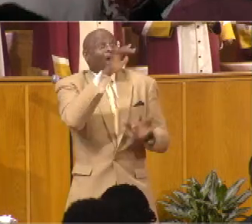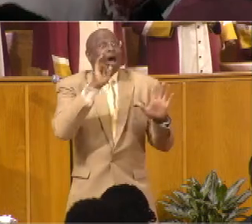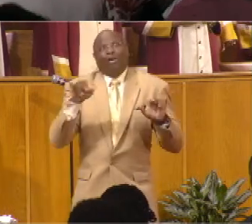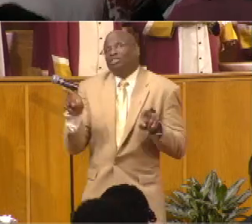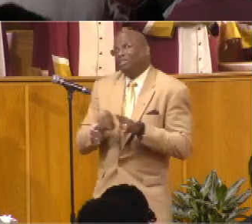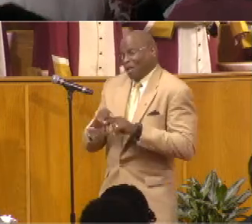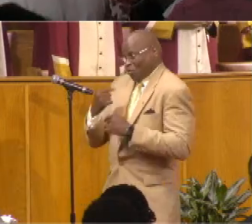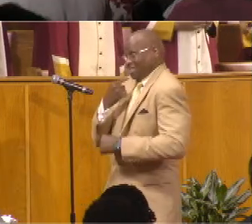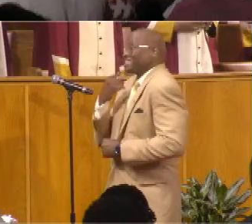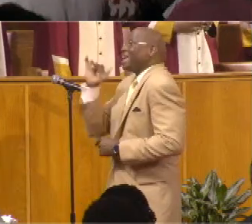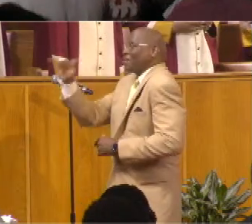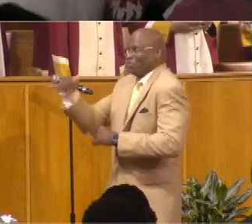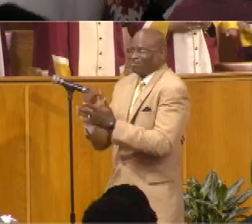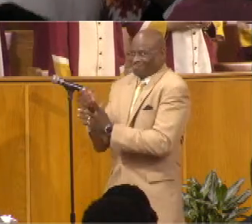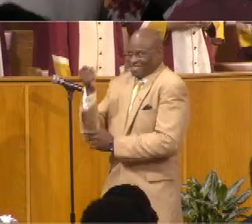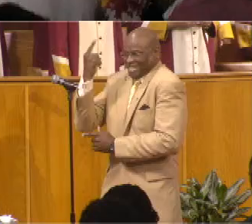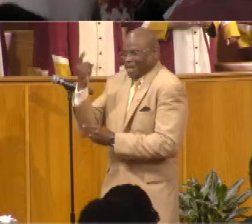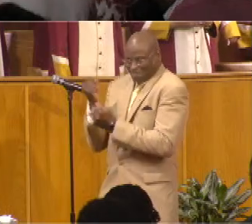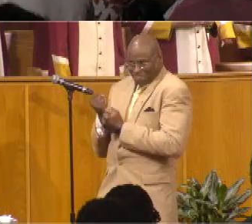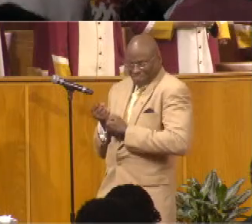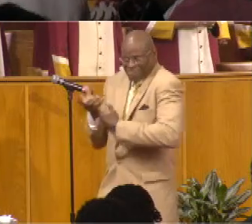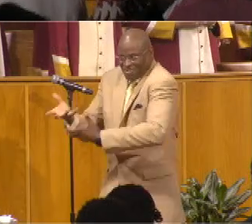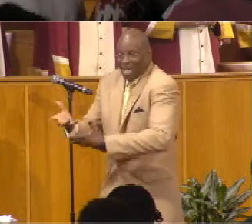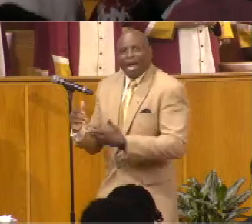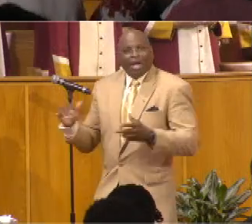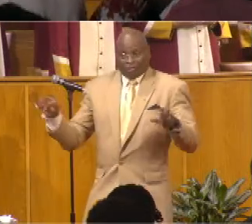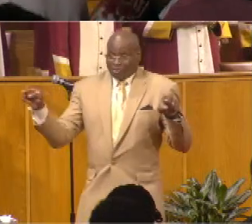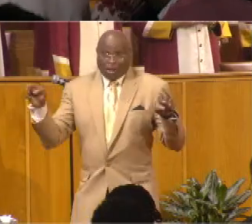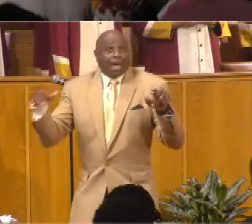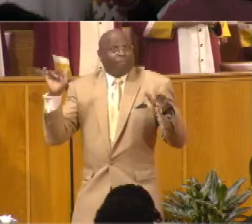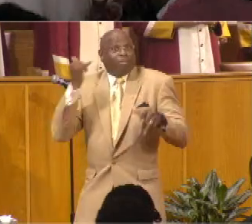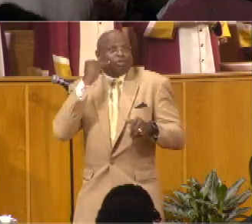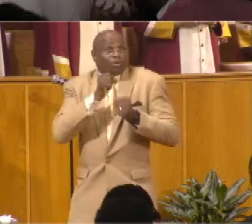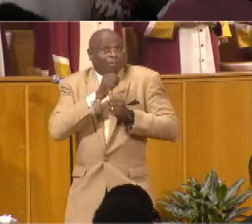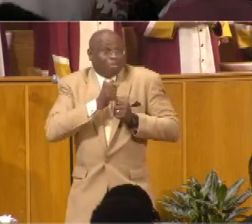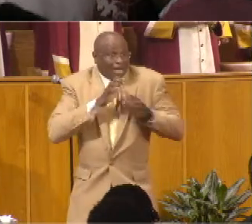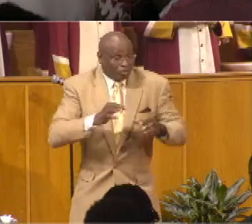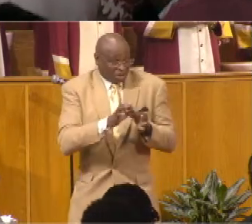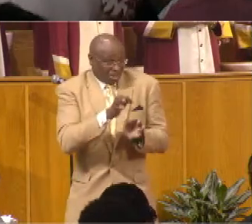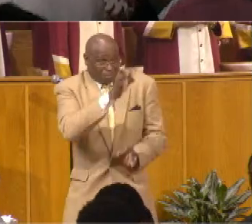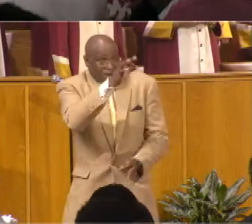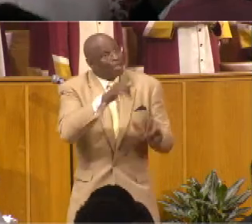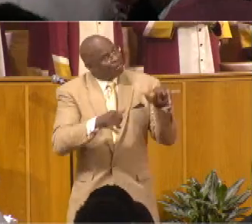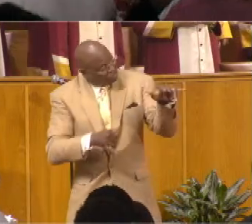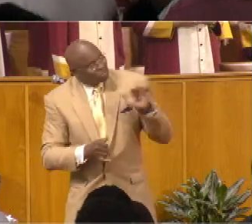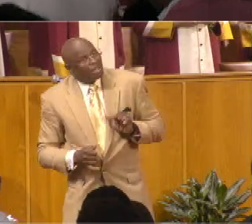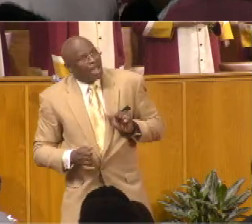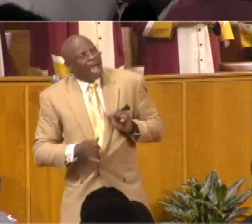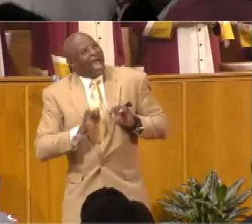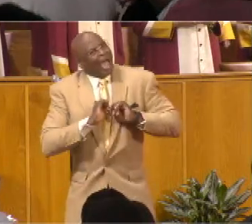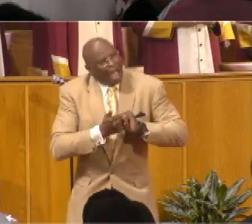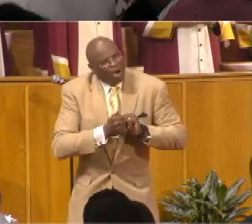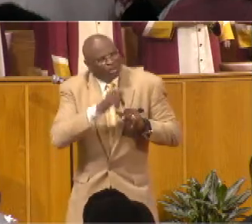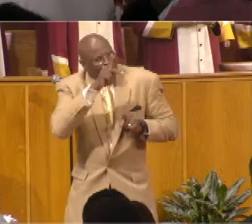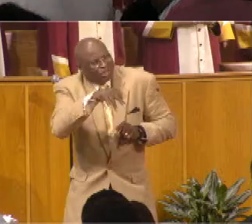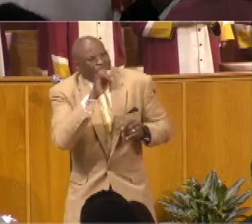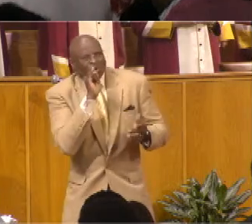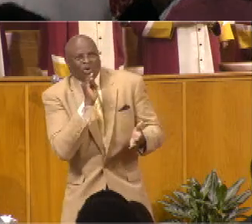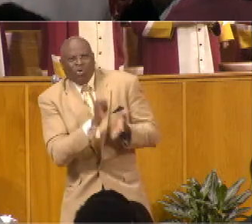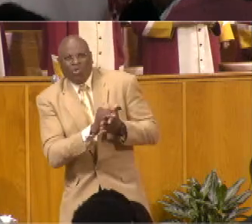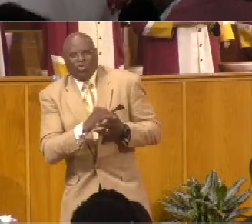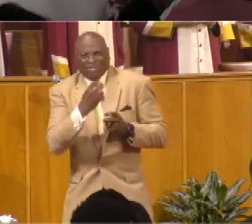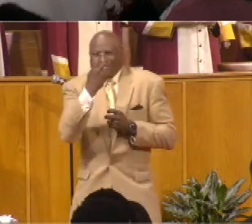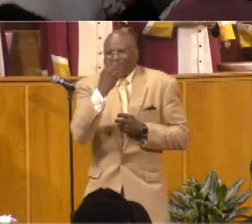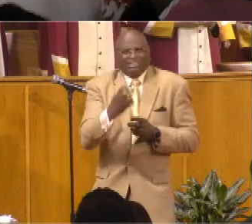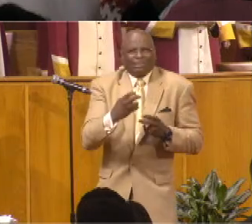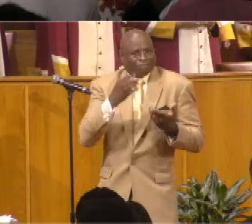also sing with the understanding. Otherwise, if you bless with the spirit, how will he who occupies the place